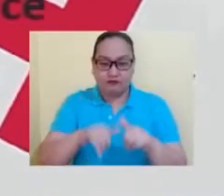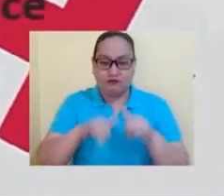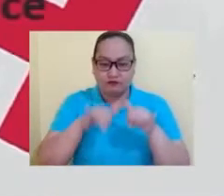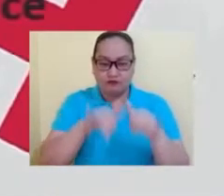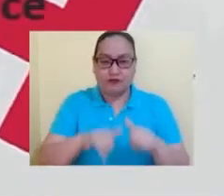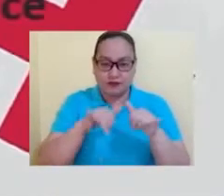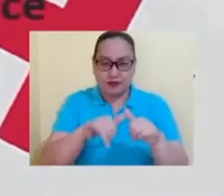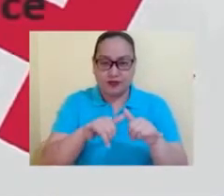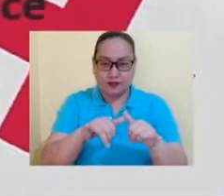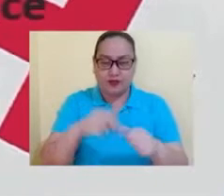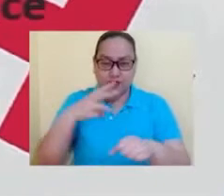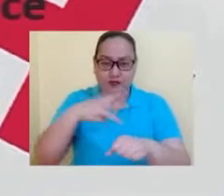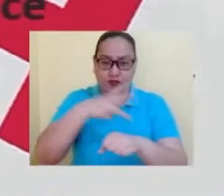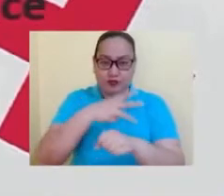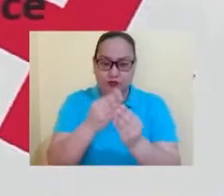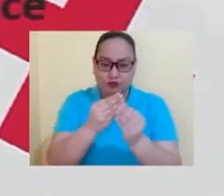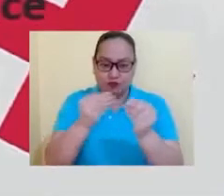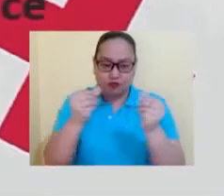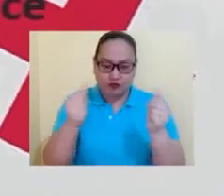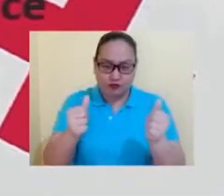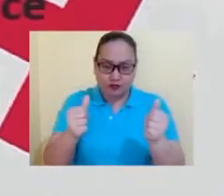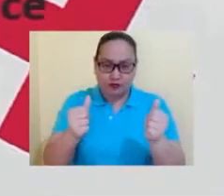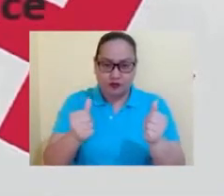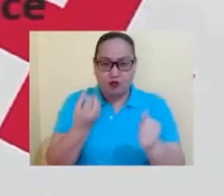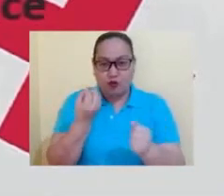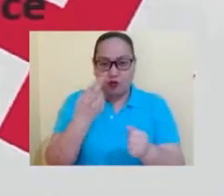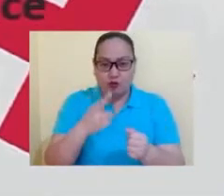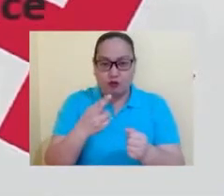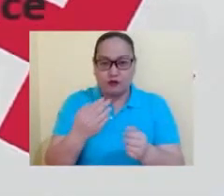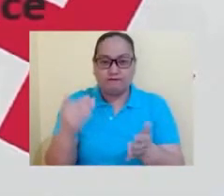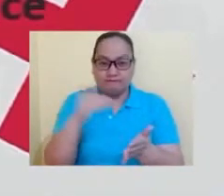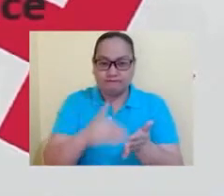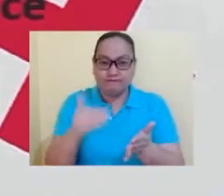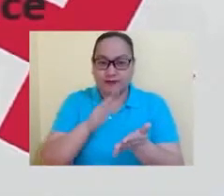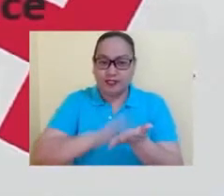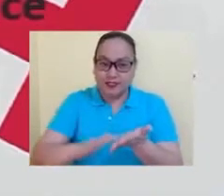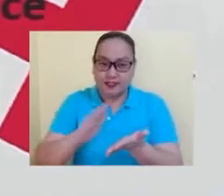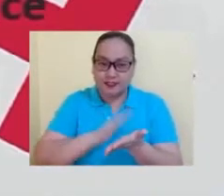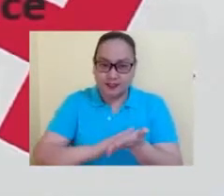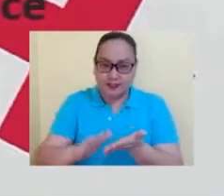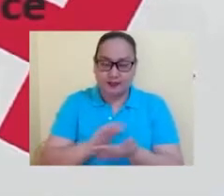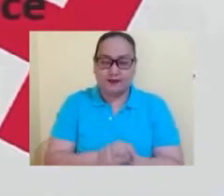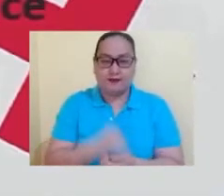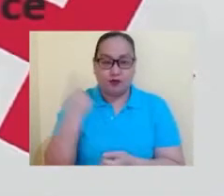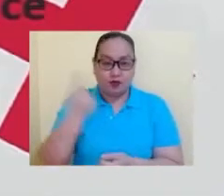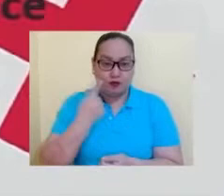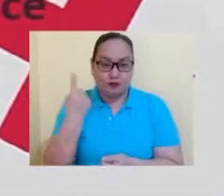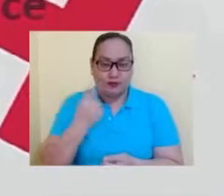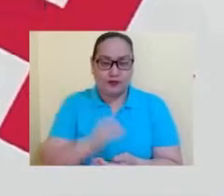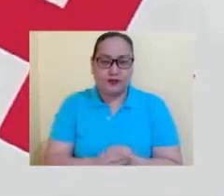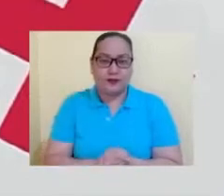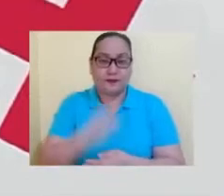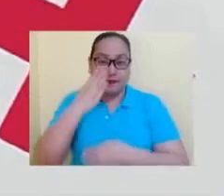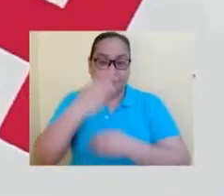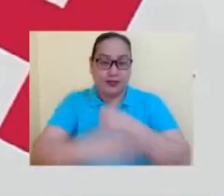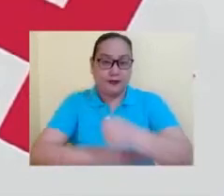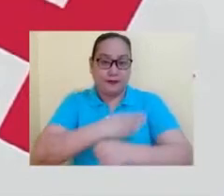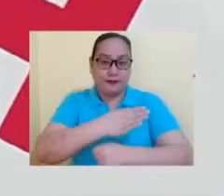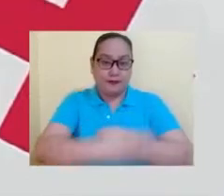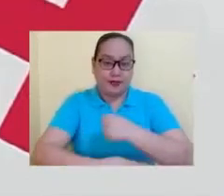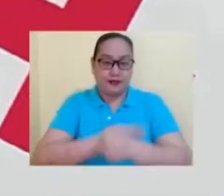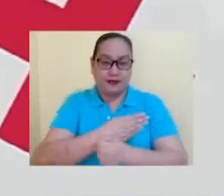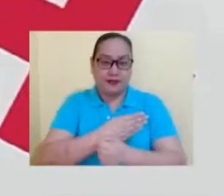the wound heals unless it is needed to be regularly cleaned. A bandage, on the other